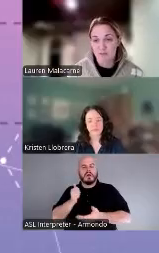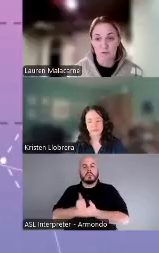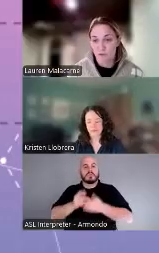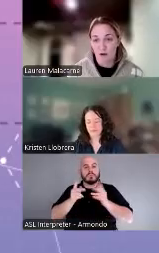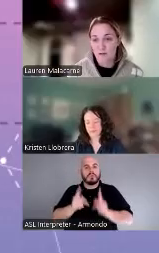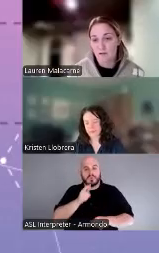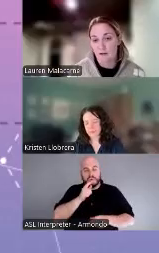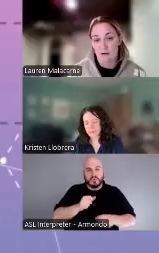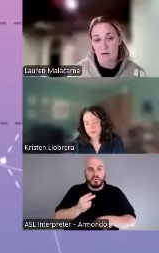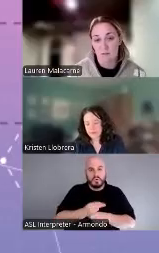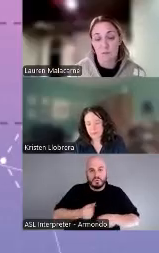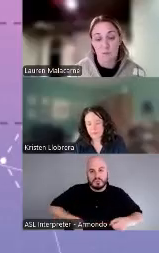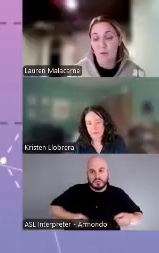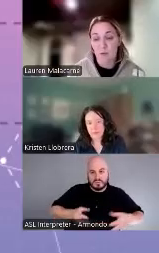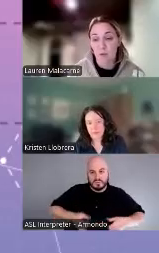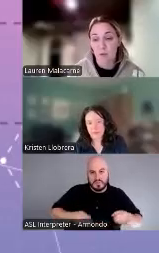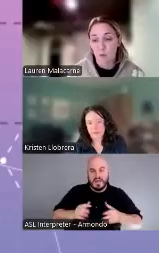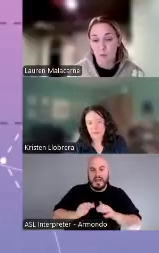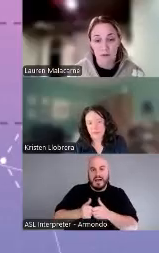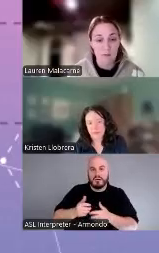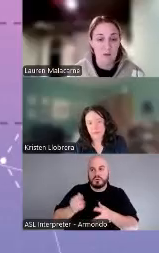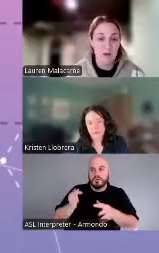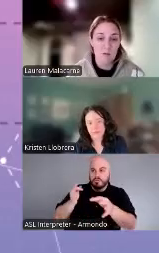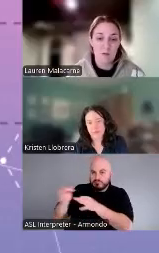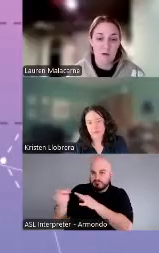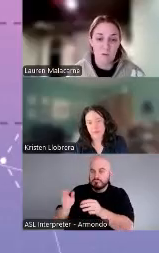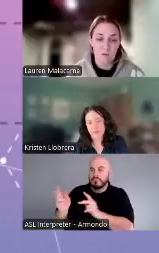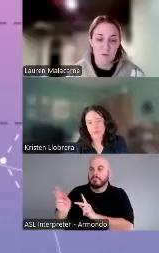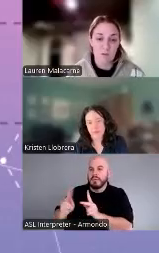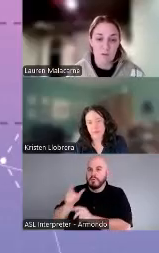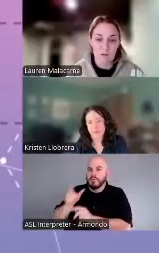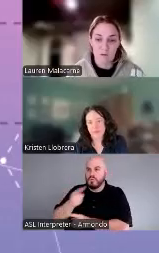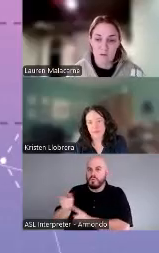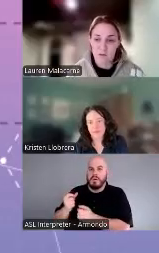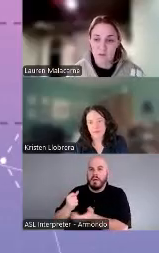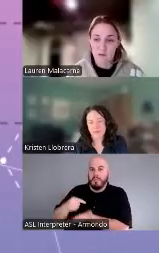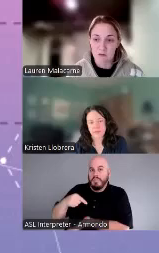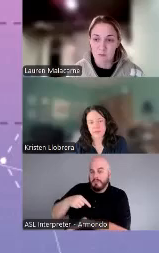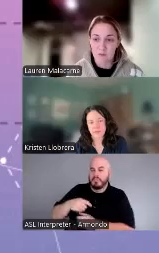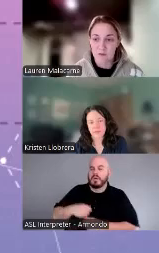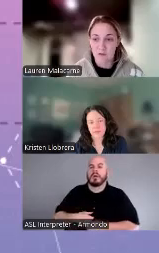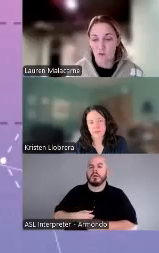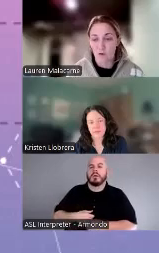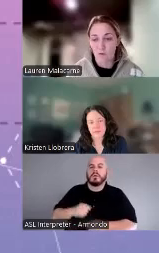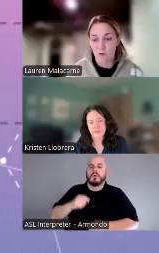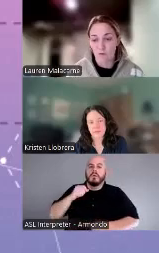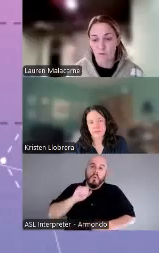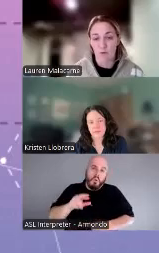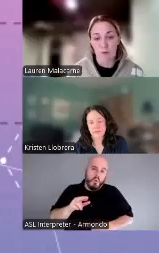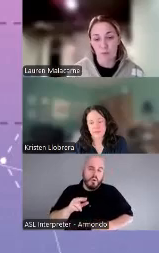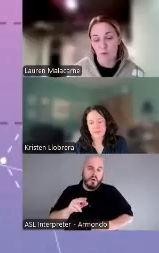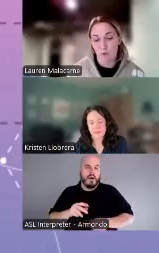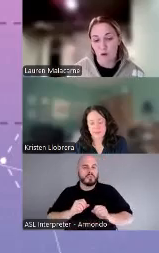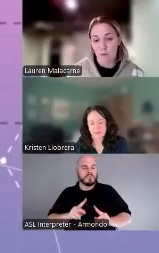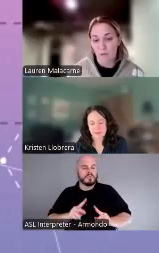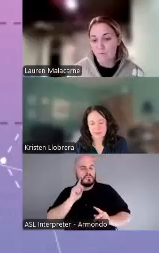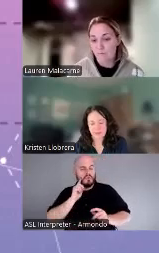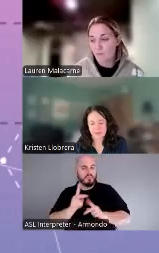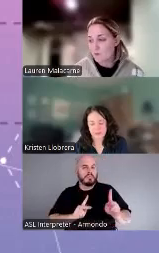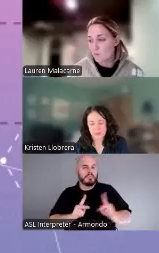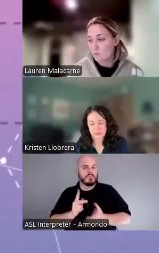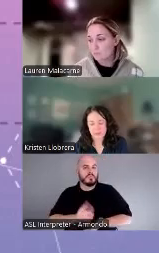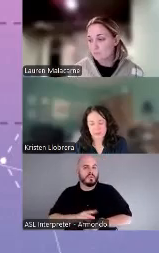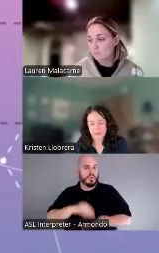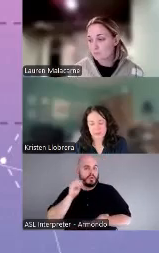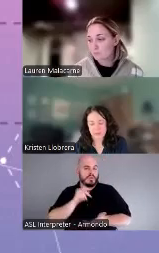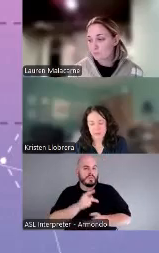to self-direct the people who are helping them, but then also can maybe serve as a place to learn for the people who are helping